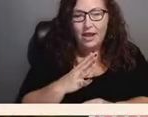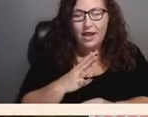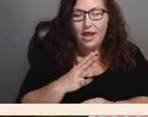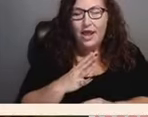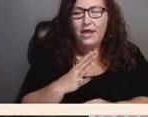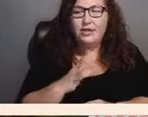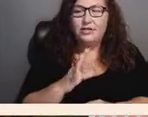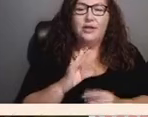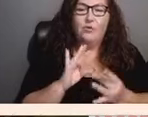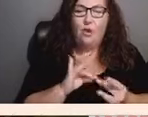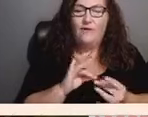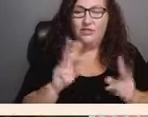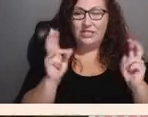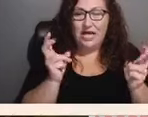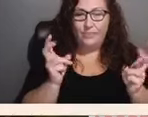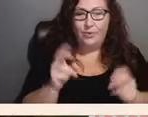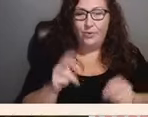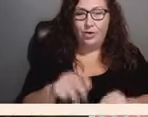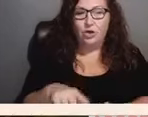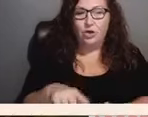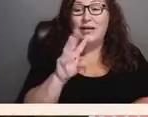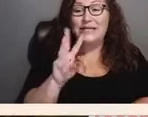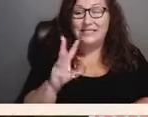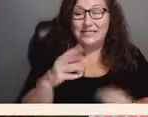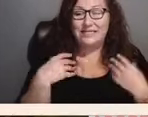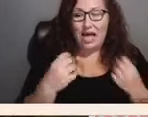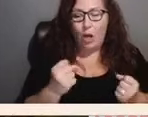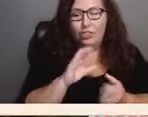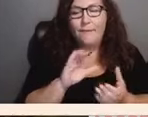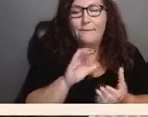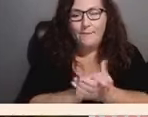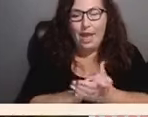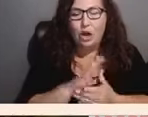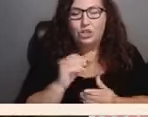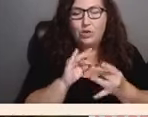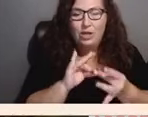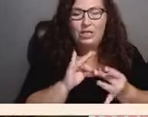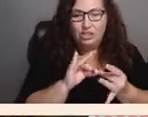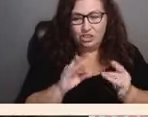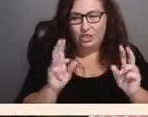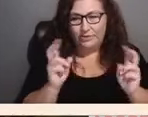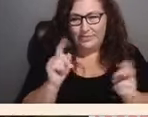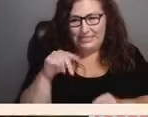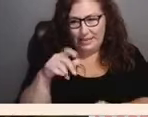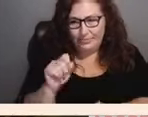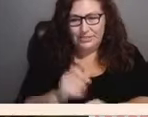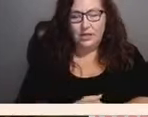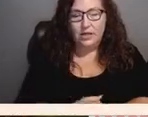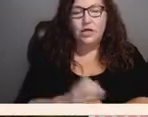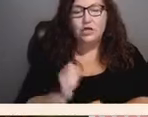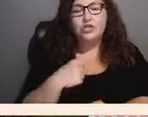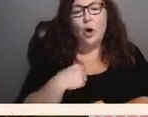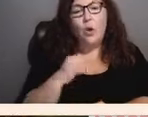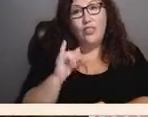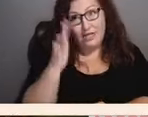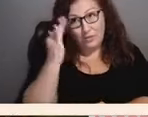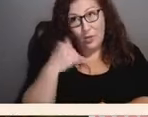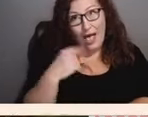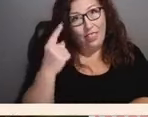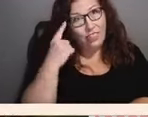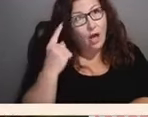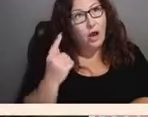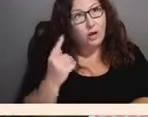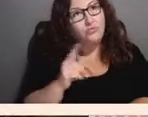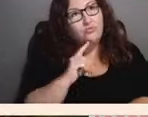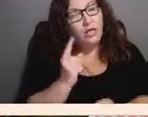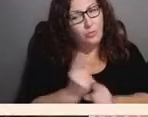of 26 healthy marriage and relationship tips. So that's why I think it's fine. I find it very appropriately. I could have